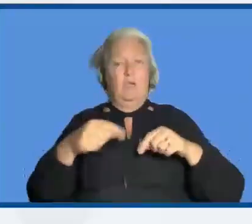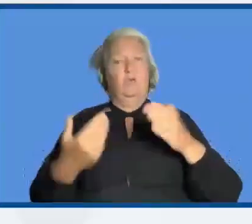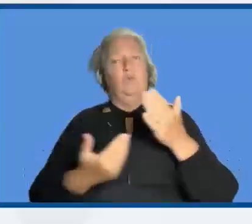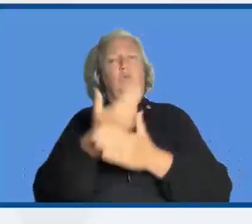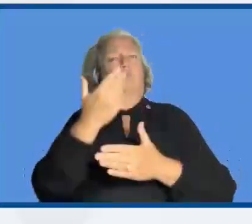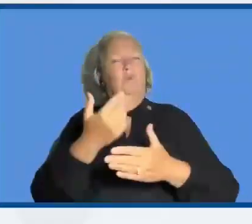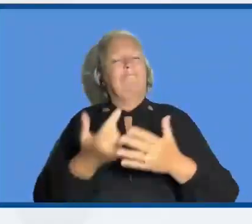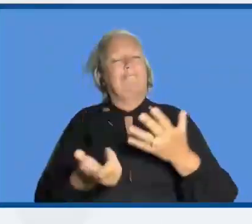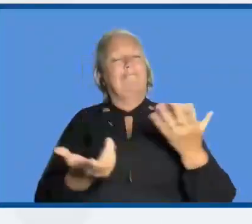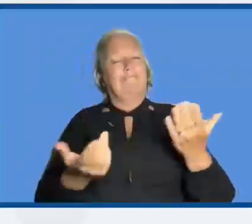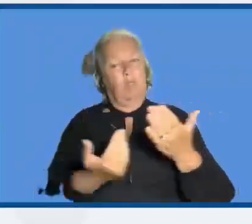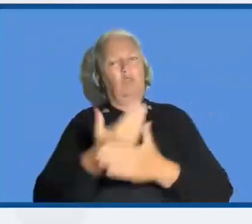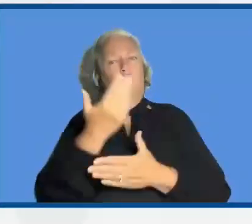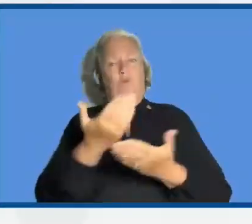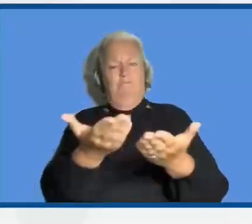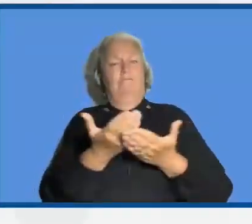us.